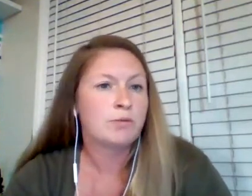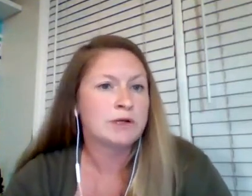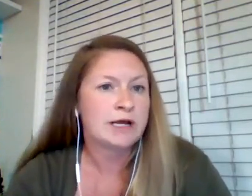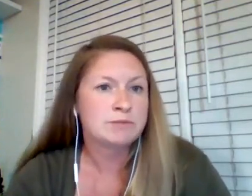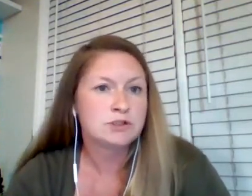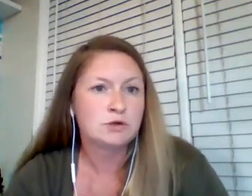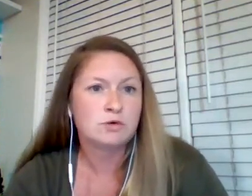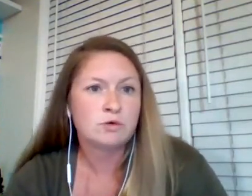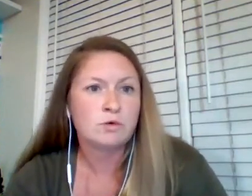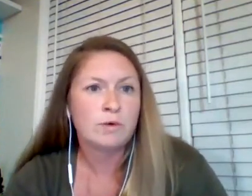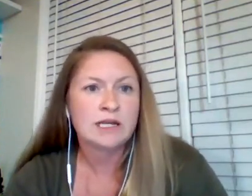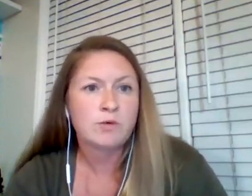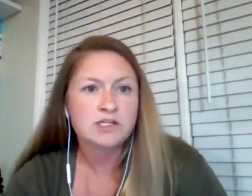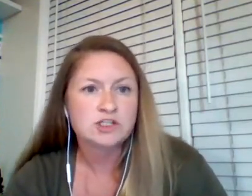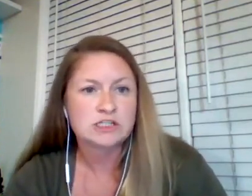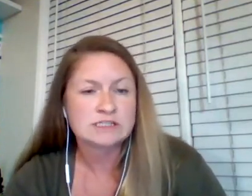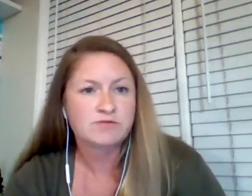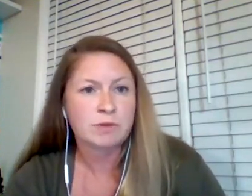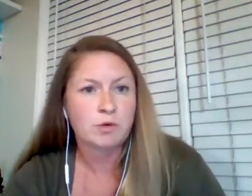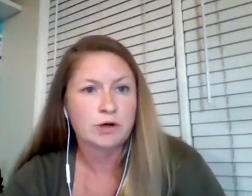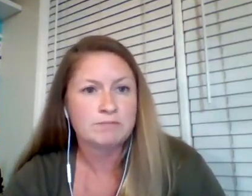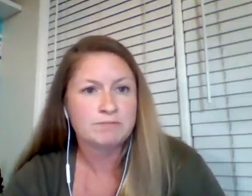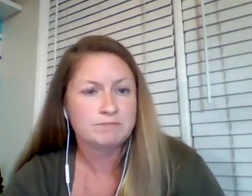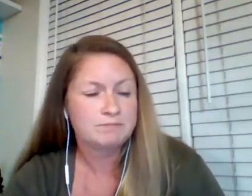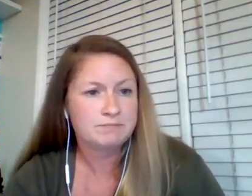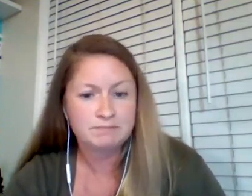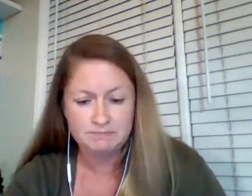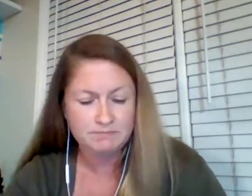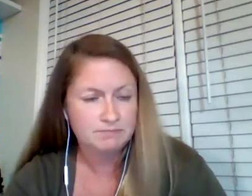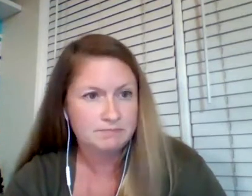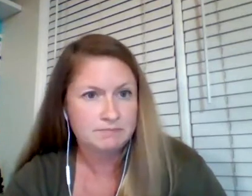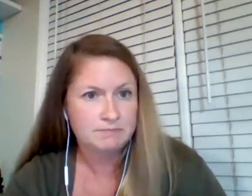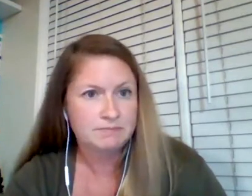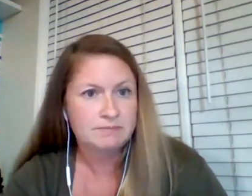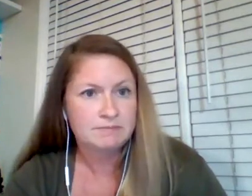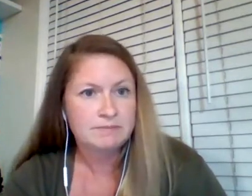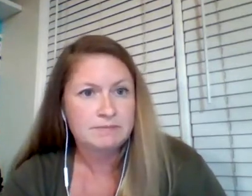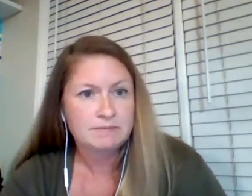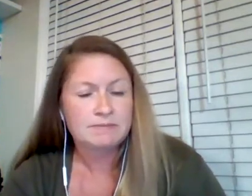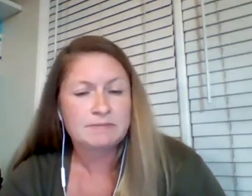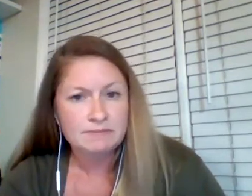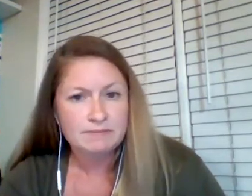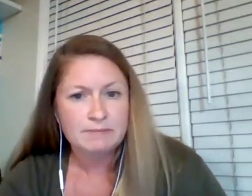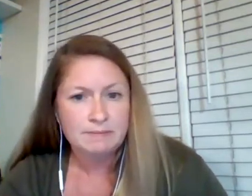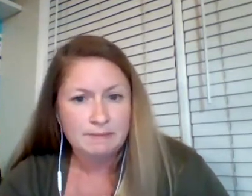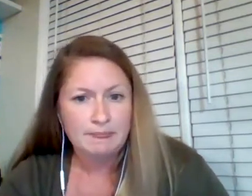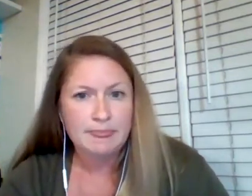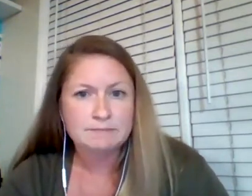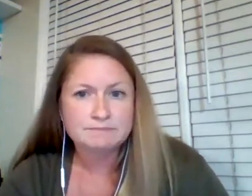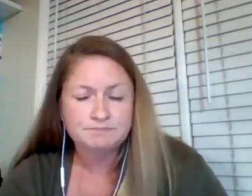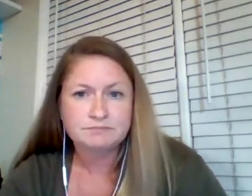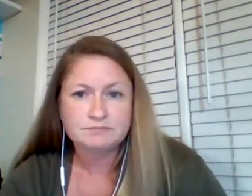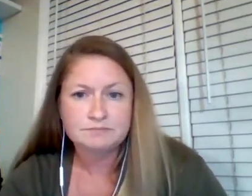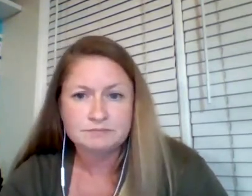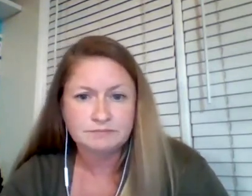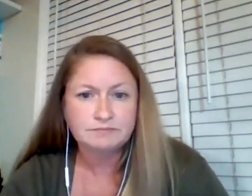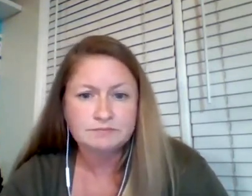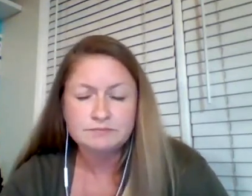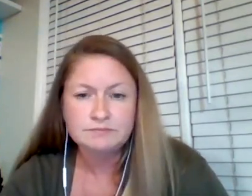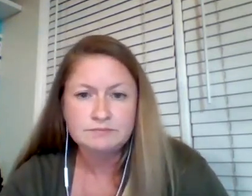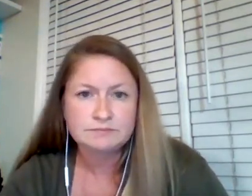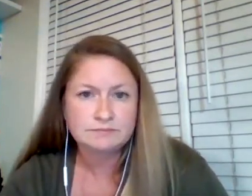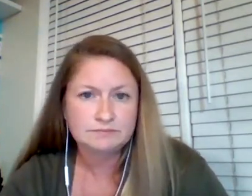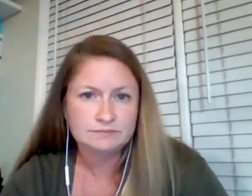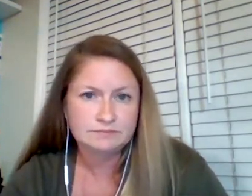we will open it up to any questions from the board. Thank you so much. Mr. Trujillo, are there any public comments on